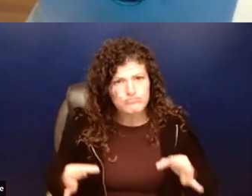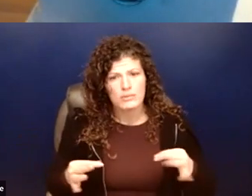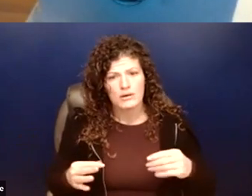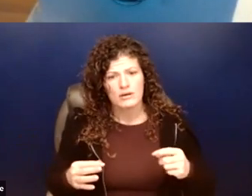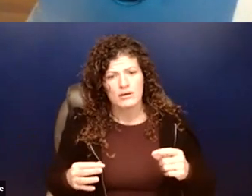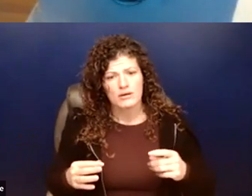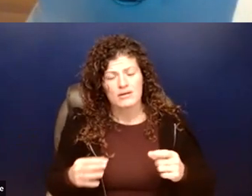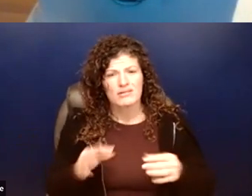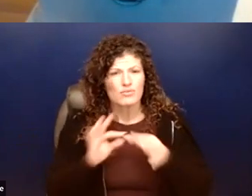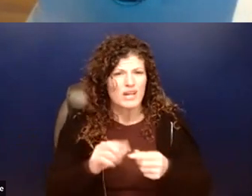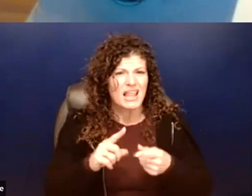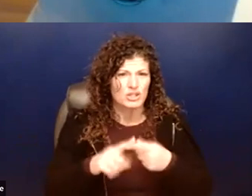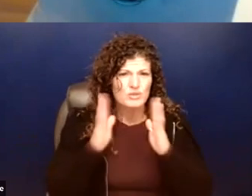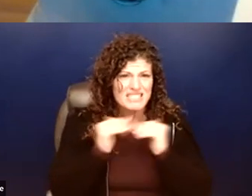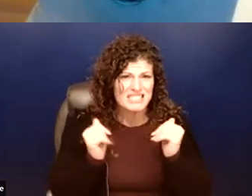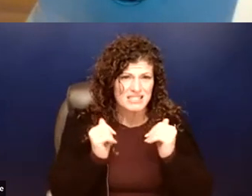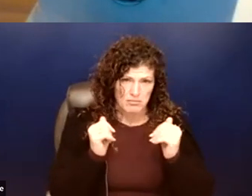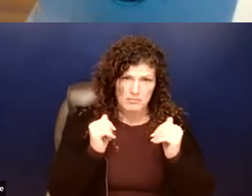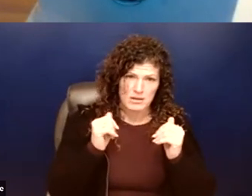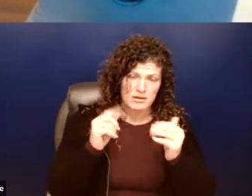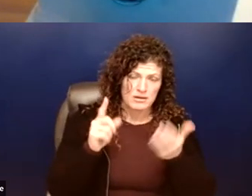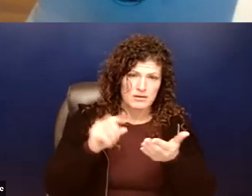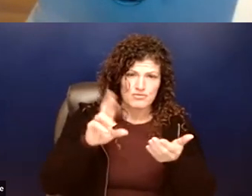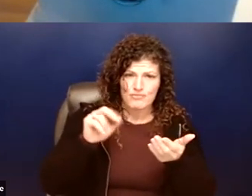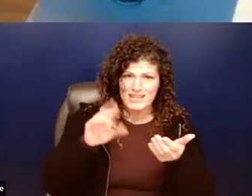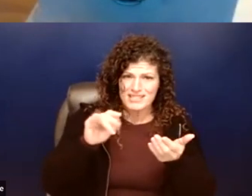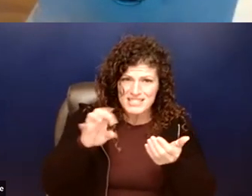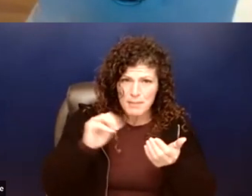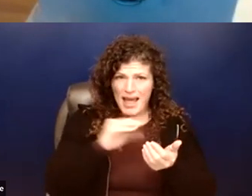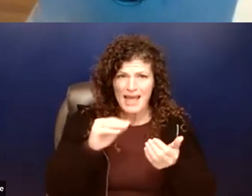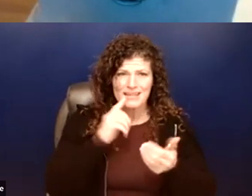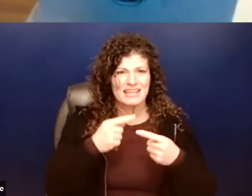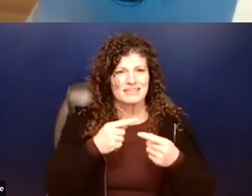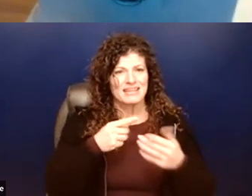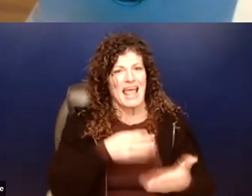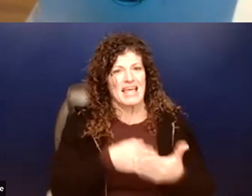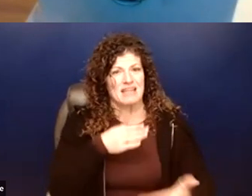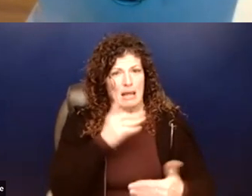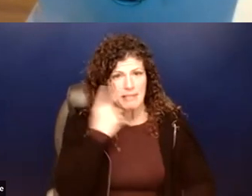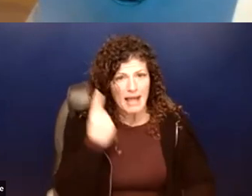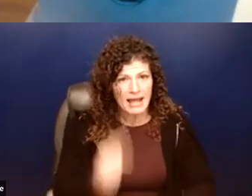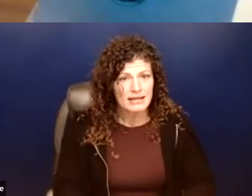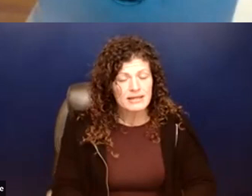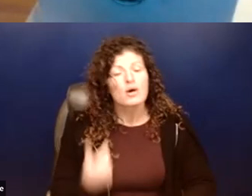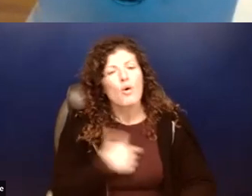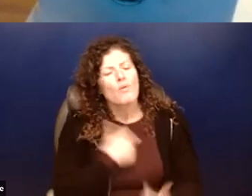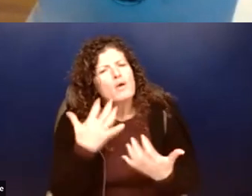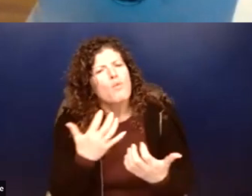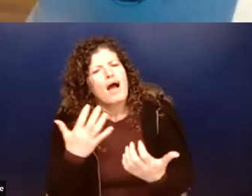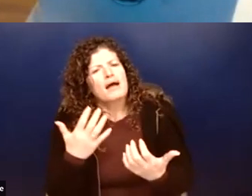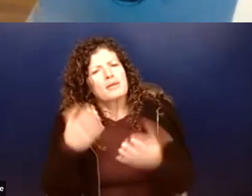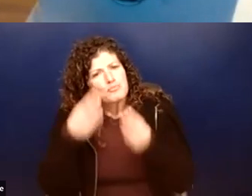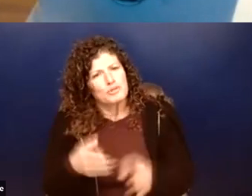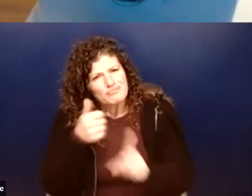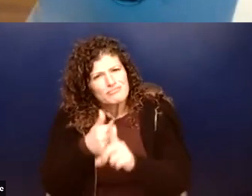structural racism and anti-Blackness that occurs within the BPA structure. So we really want someone that is thoughtful, that really knows what